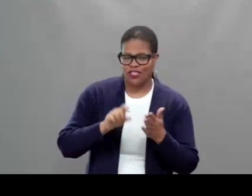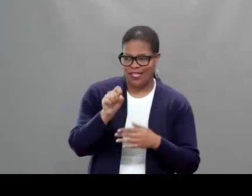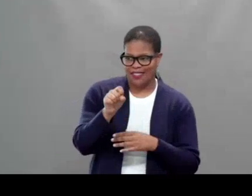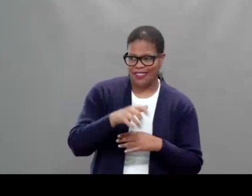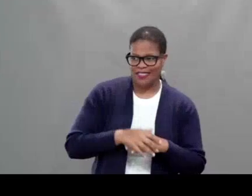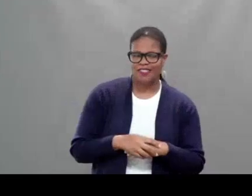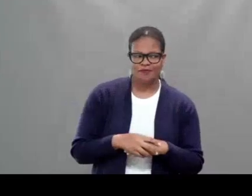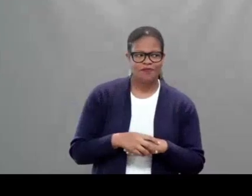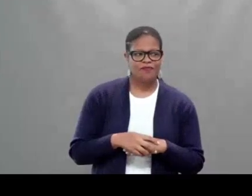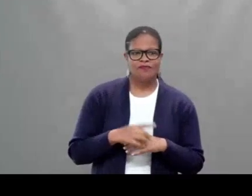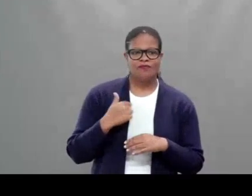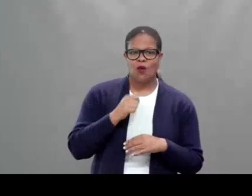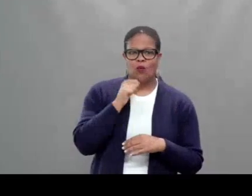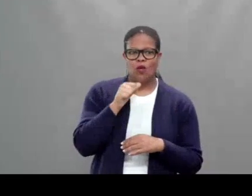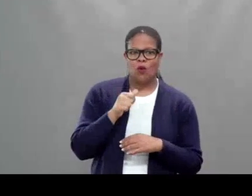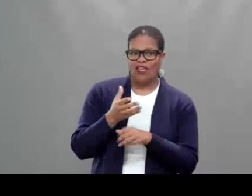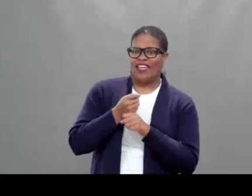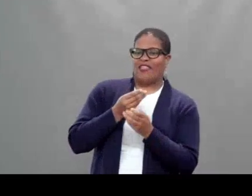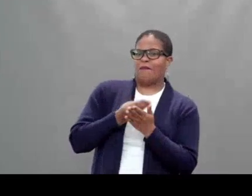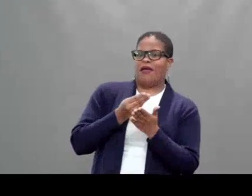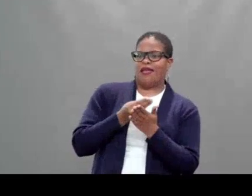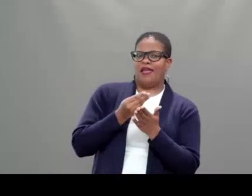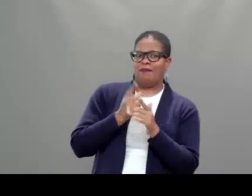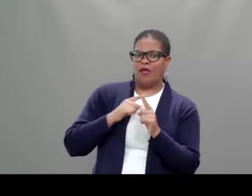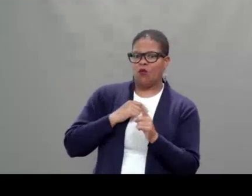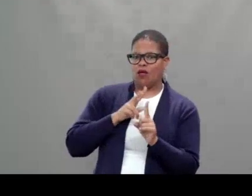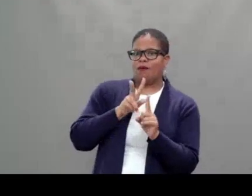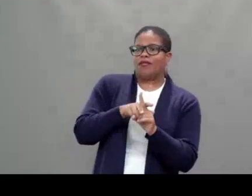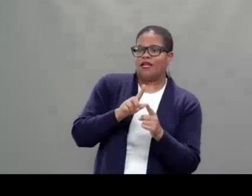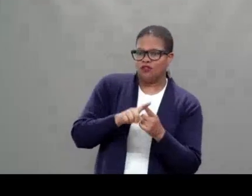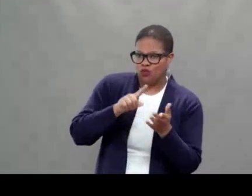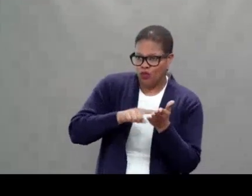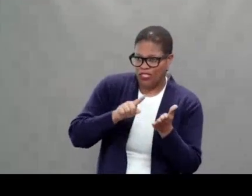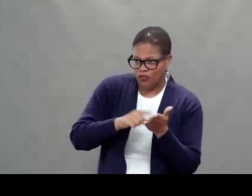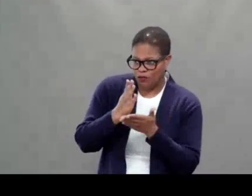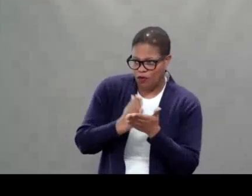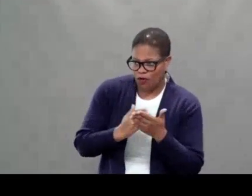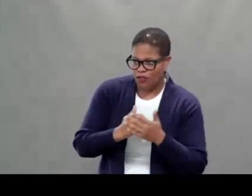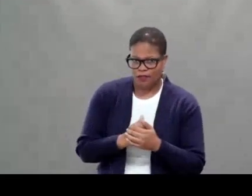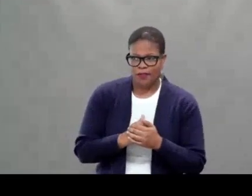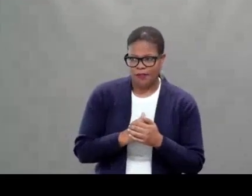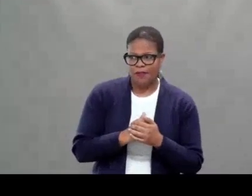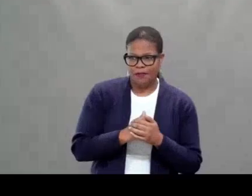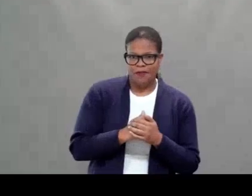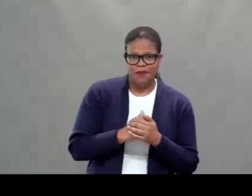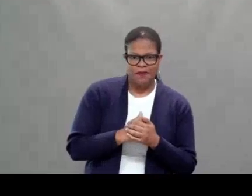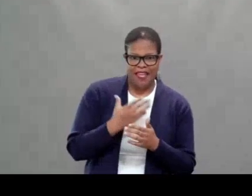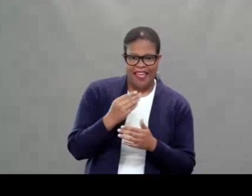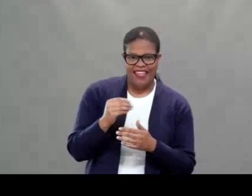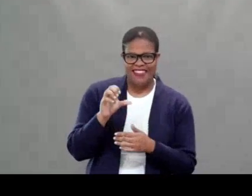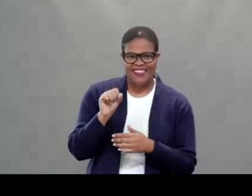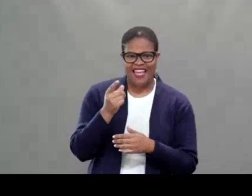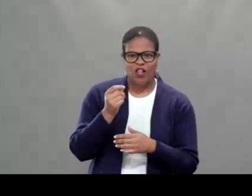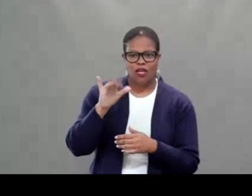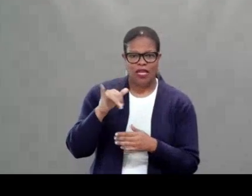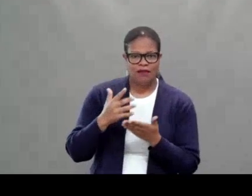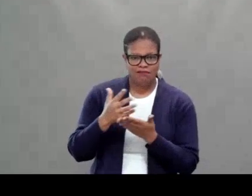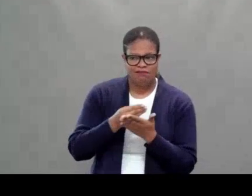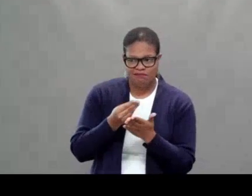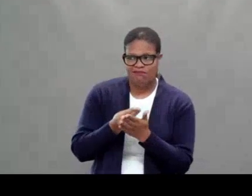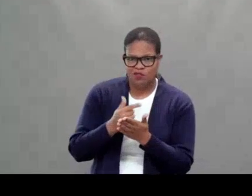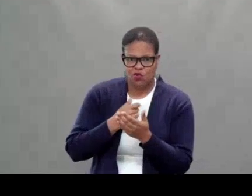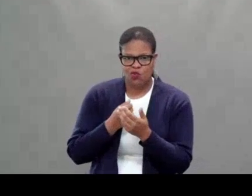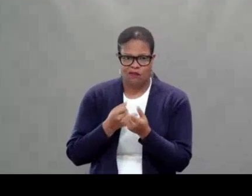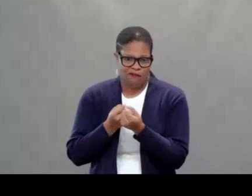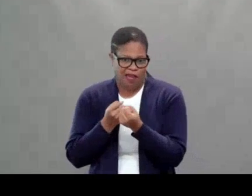Yes. We won't get that money, but they'll be using that for the research part of it and salaries to fund